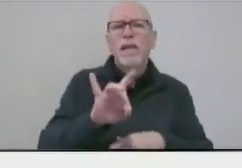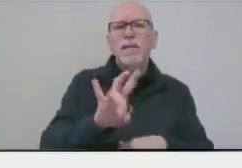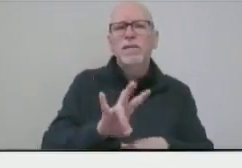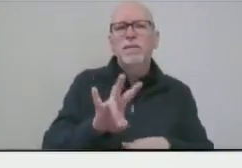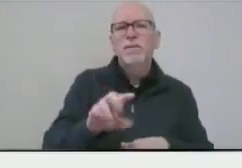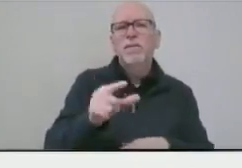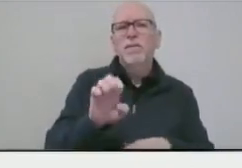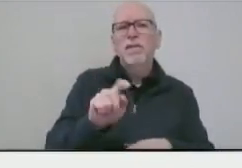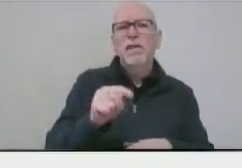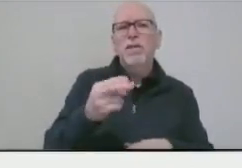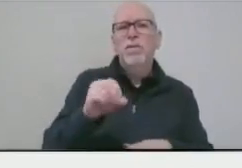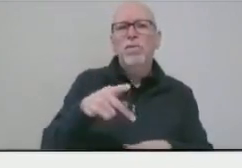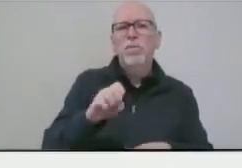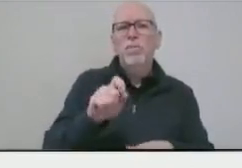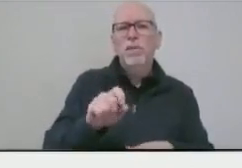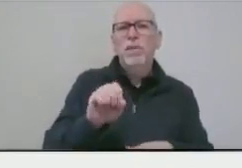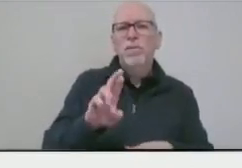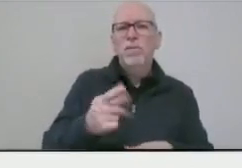877-GetHope.org.